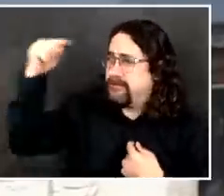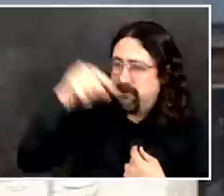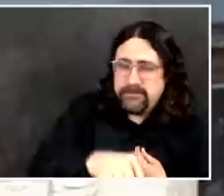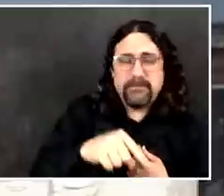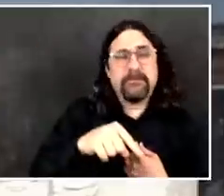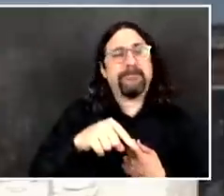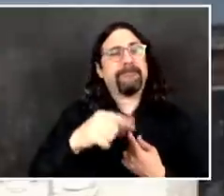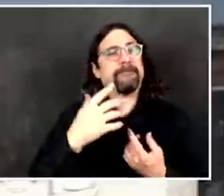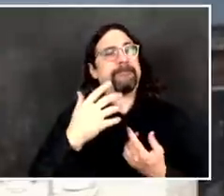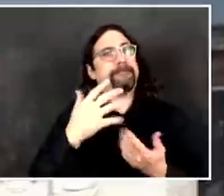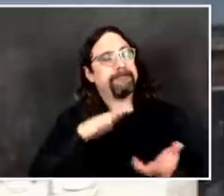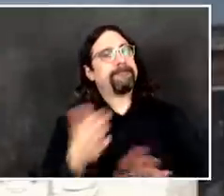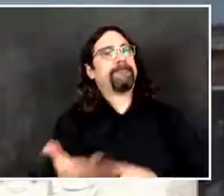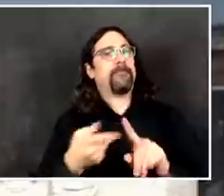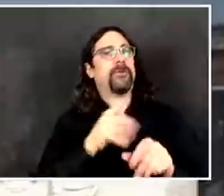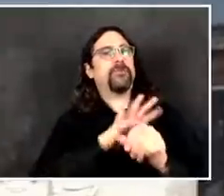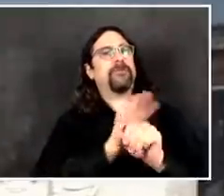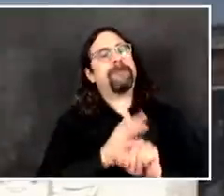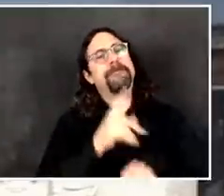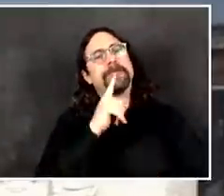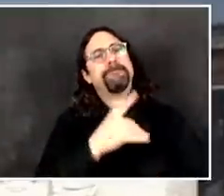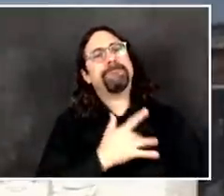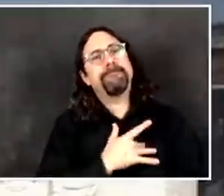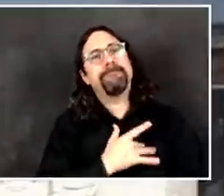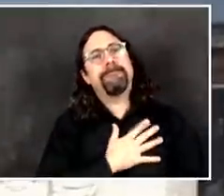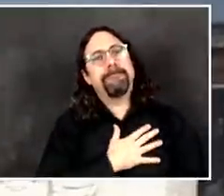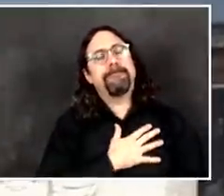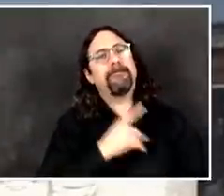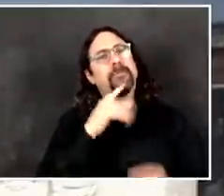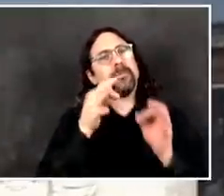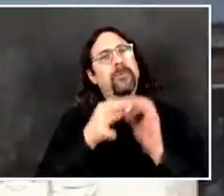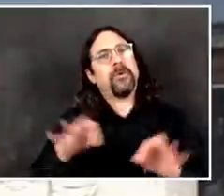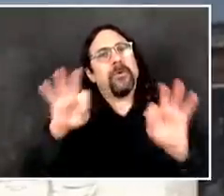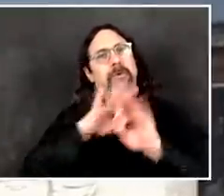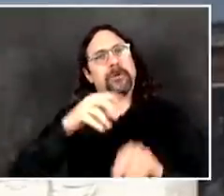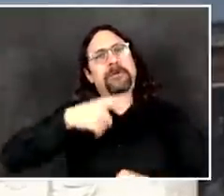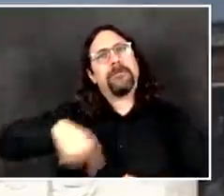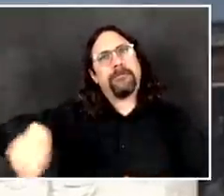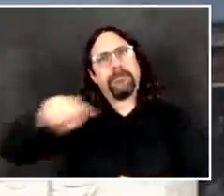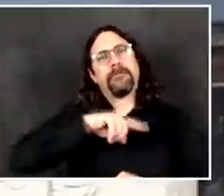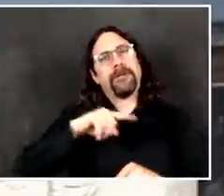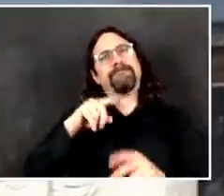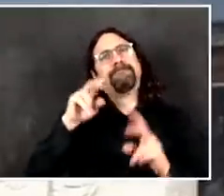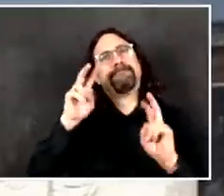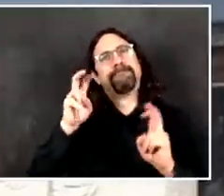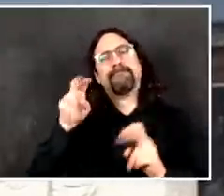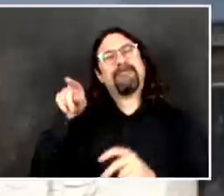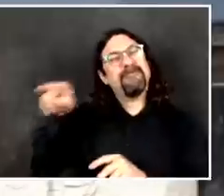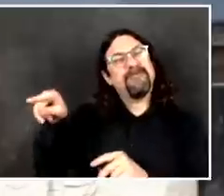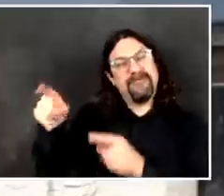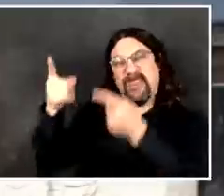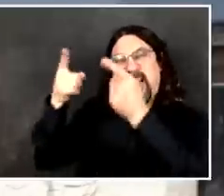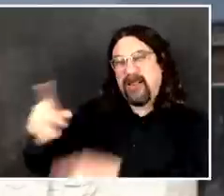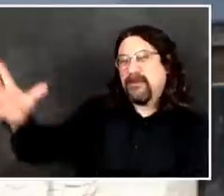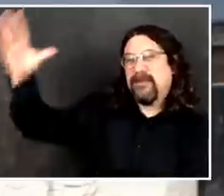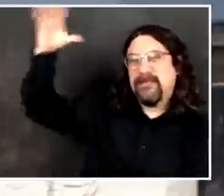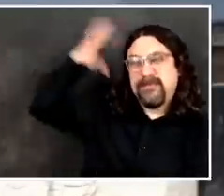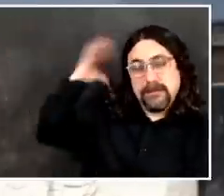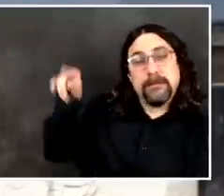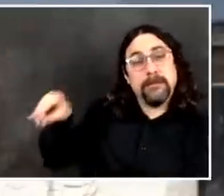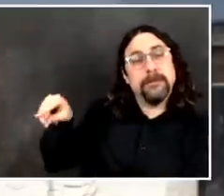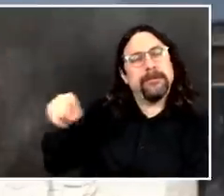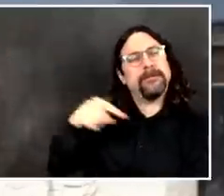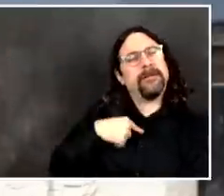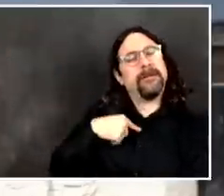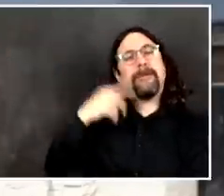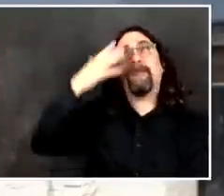and certainly from those who still survive. And I've met so many of them, particularly in Brooklyn, in areas I used to represent in